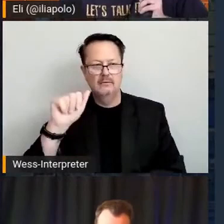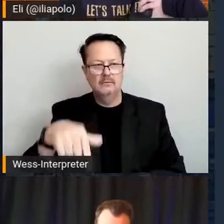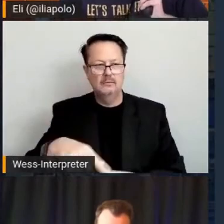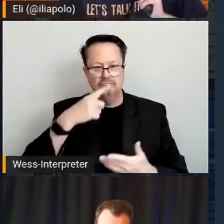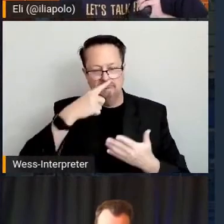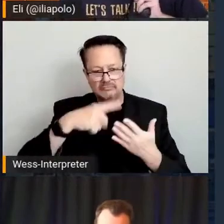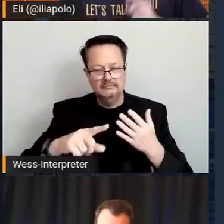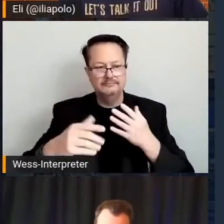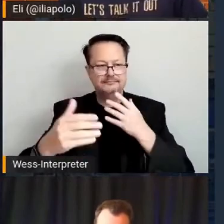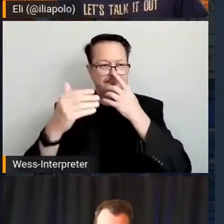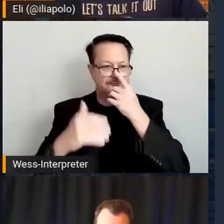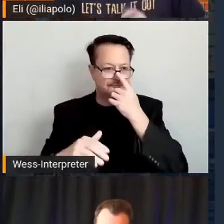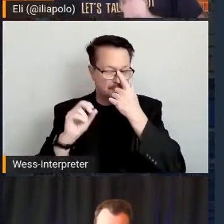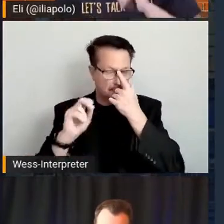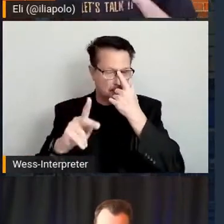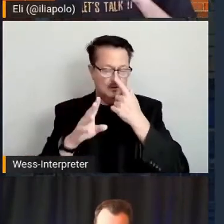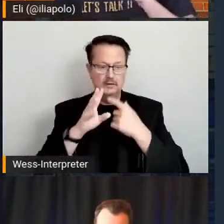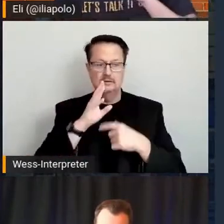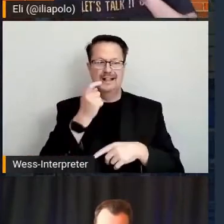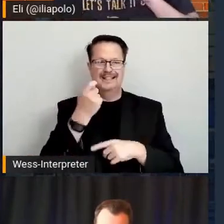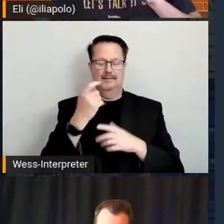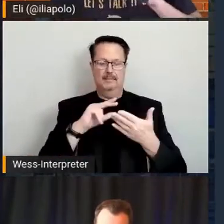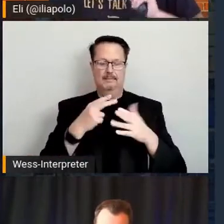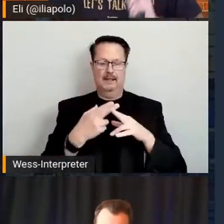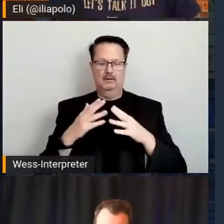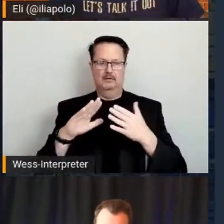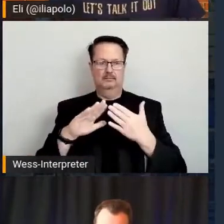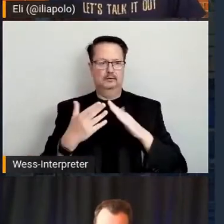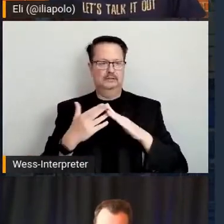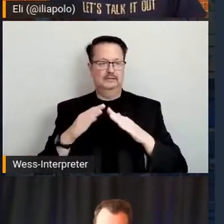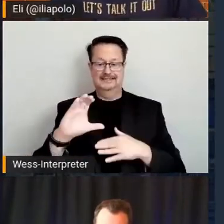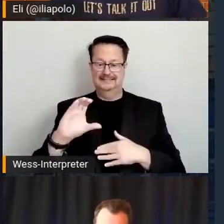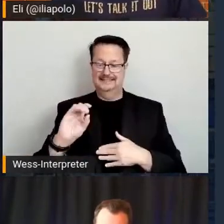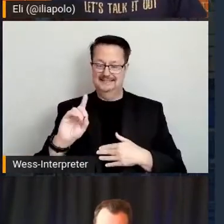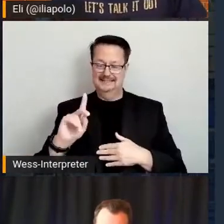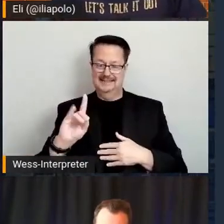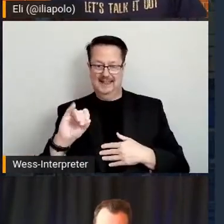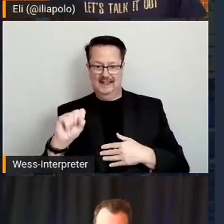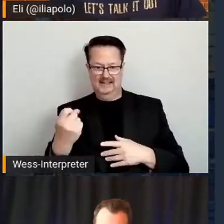Okay. Let's talk a little bit about the community. So CDK8s has been developed as an